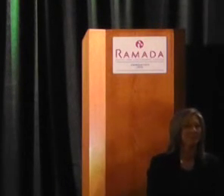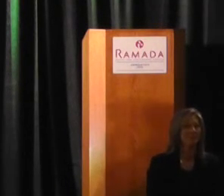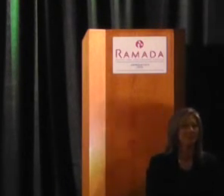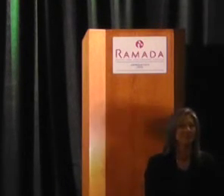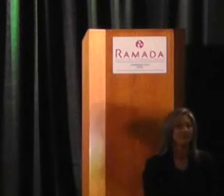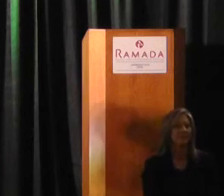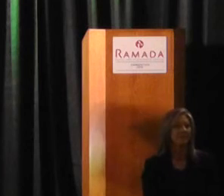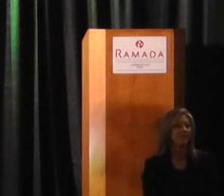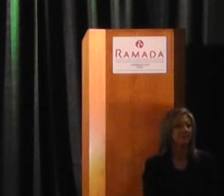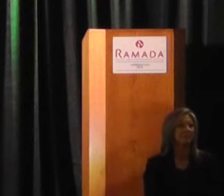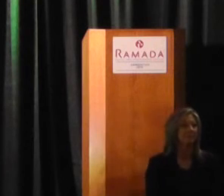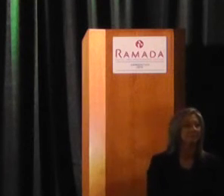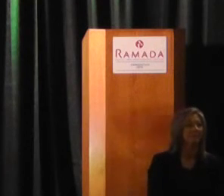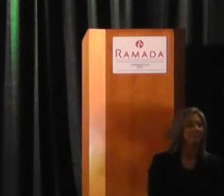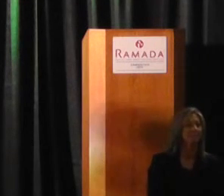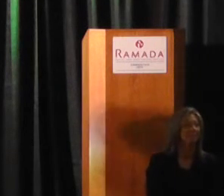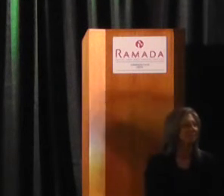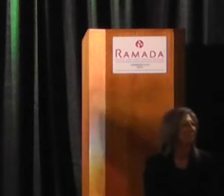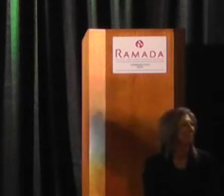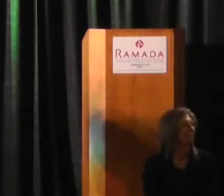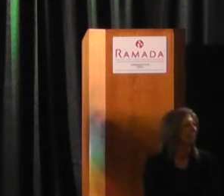Twice more.